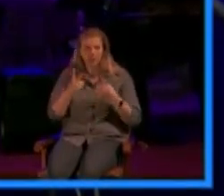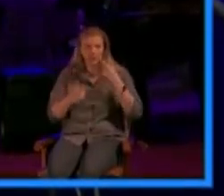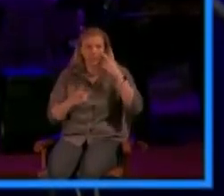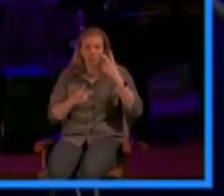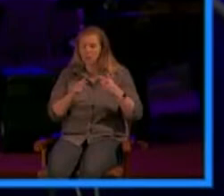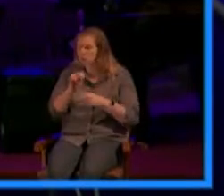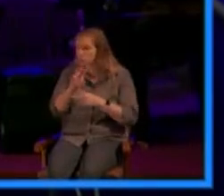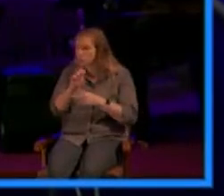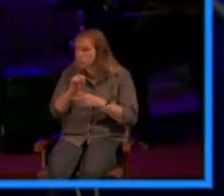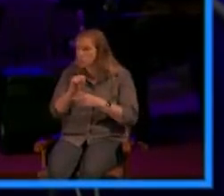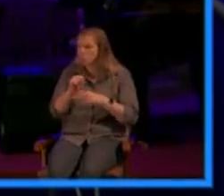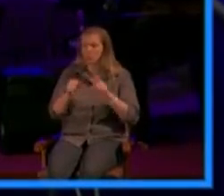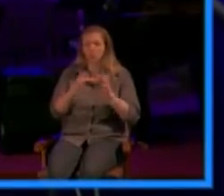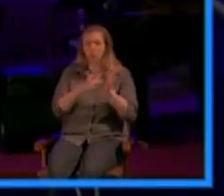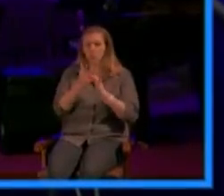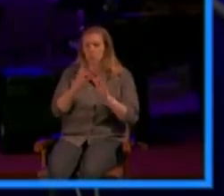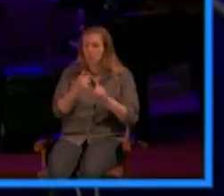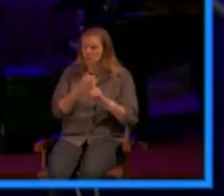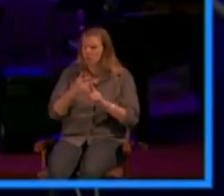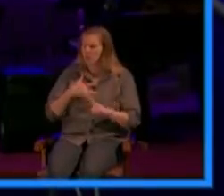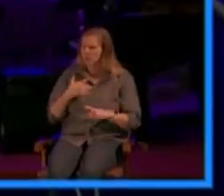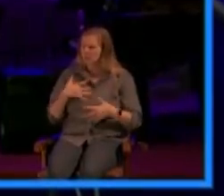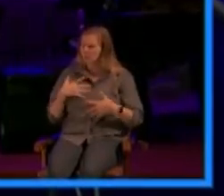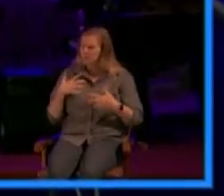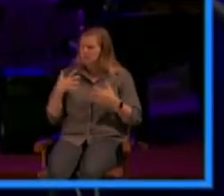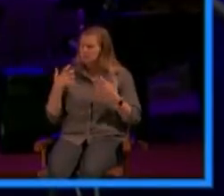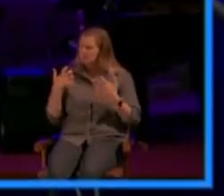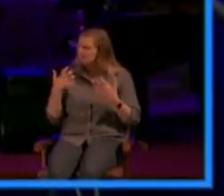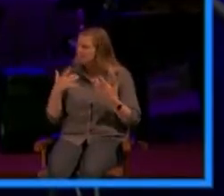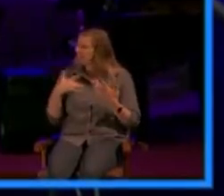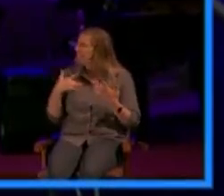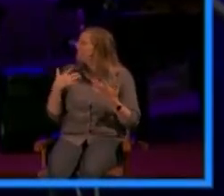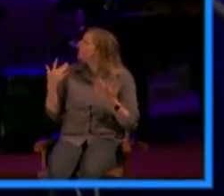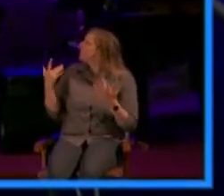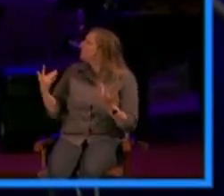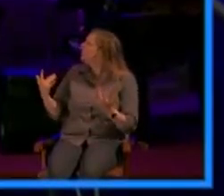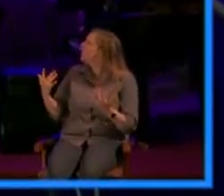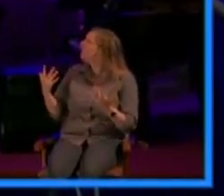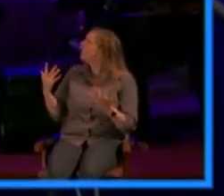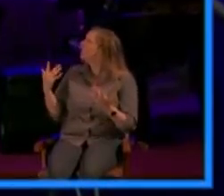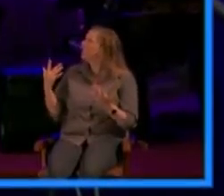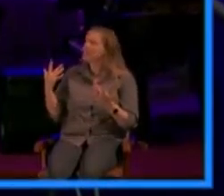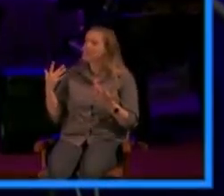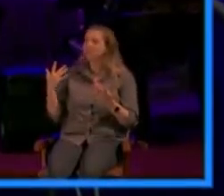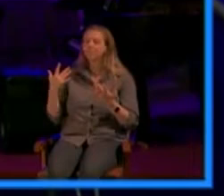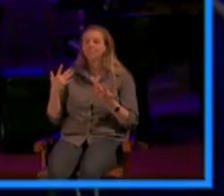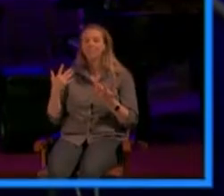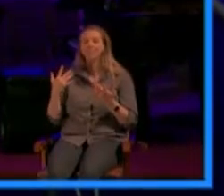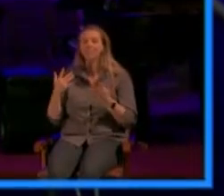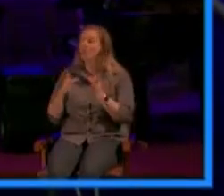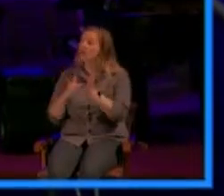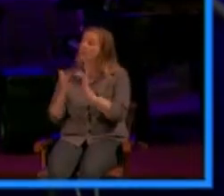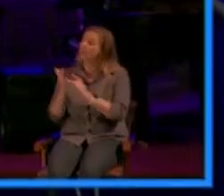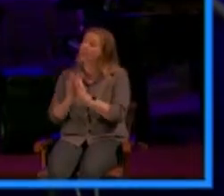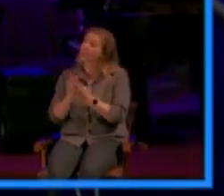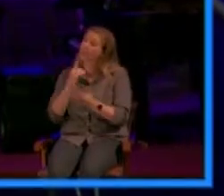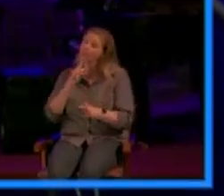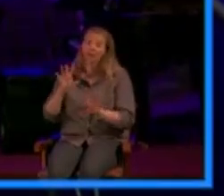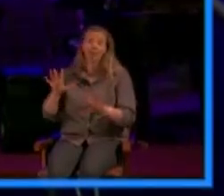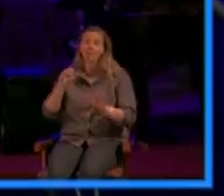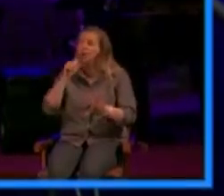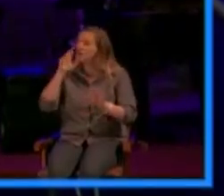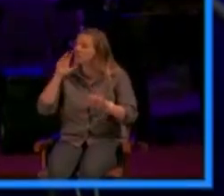the truth of the matter is that the Word of God tells us that we should not be shocked nor surprised at